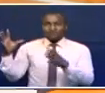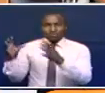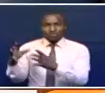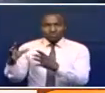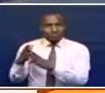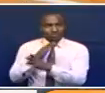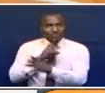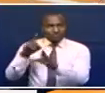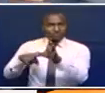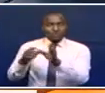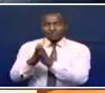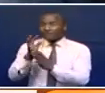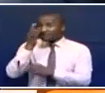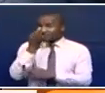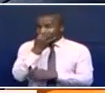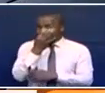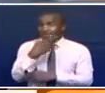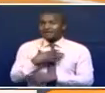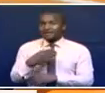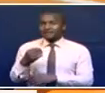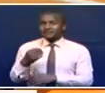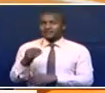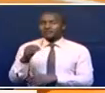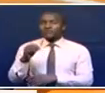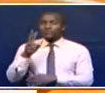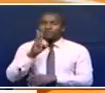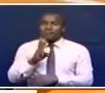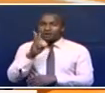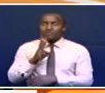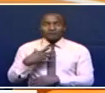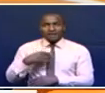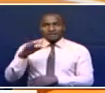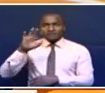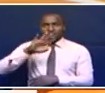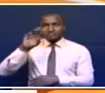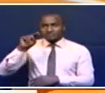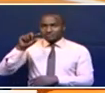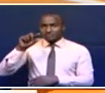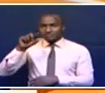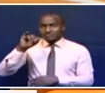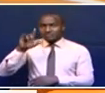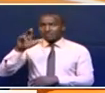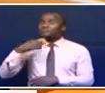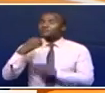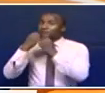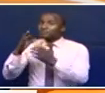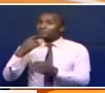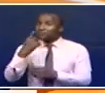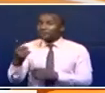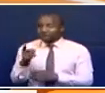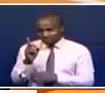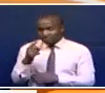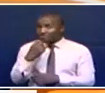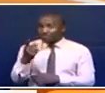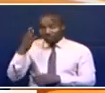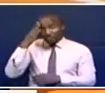Before we joined up with Kibaki and the late Wamalwa and Ngilo. So I told Mzee Moi, Mzee Moi, you